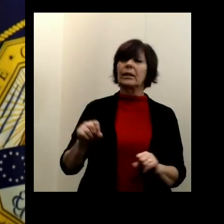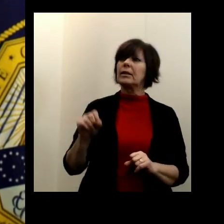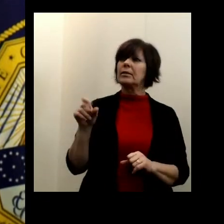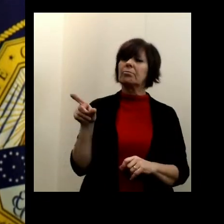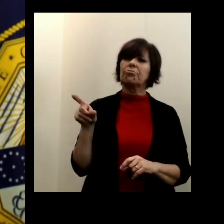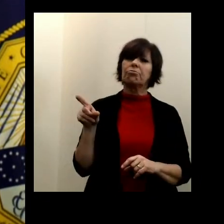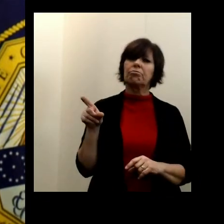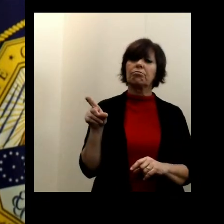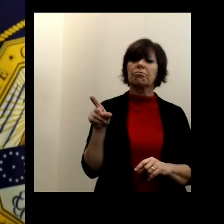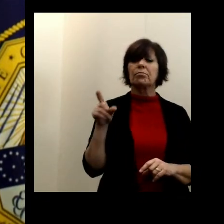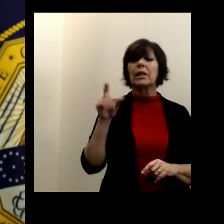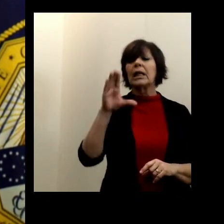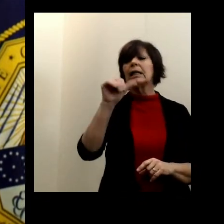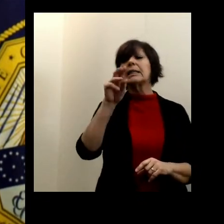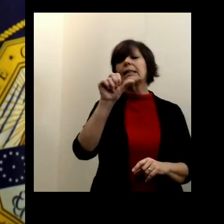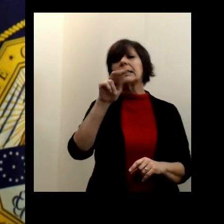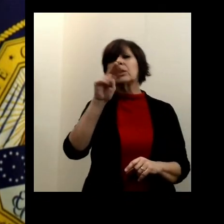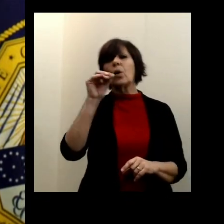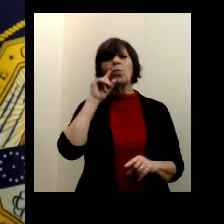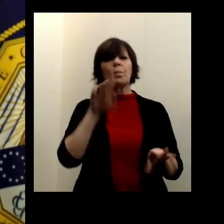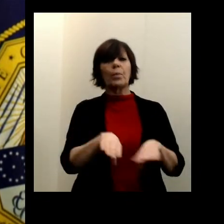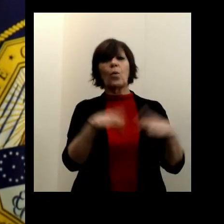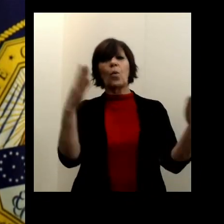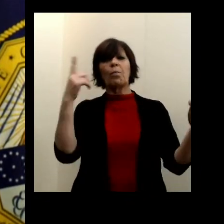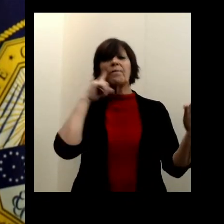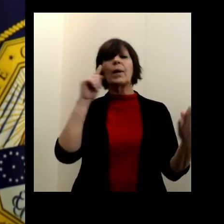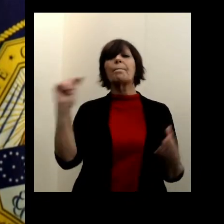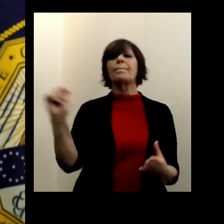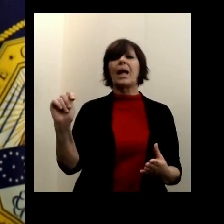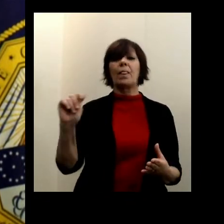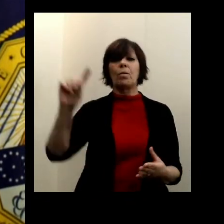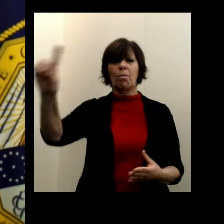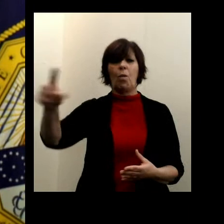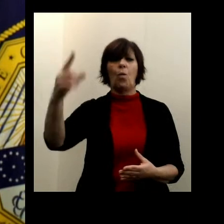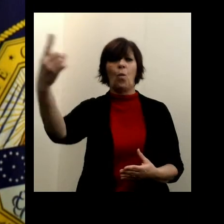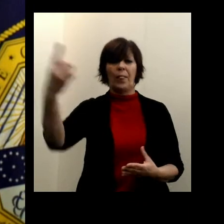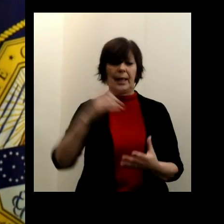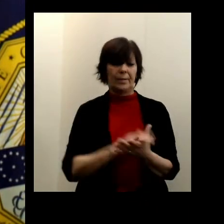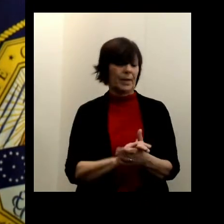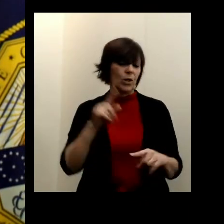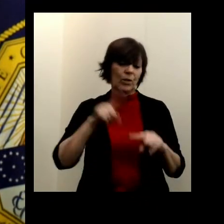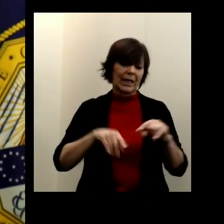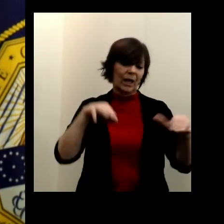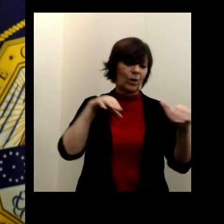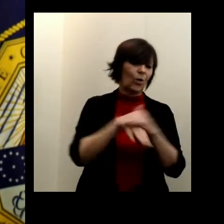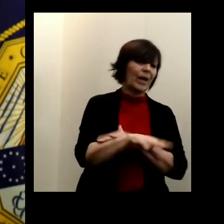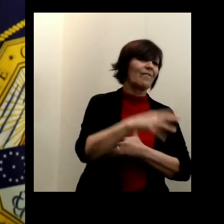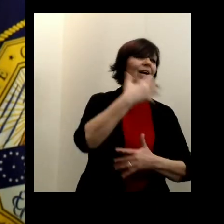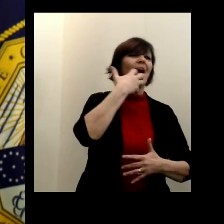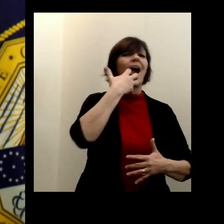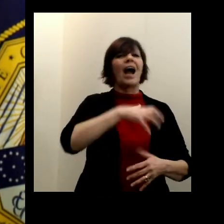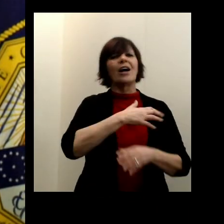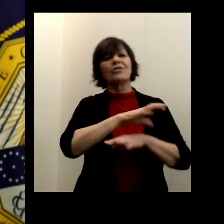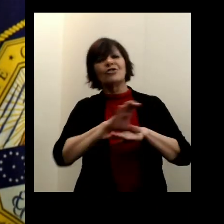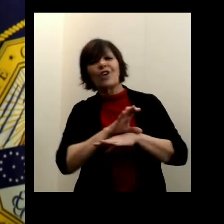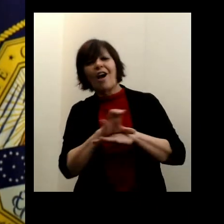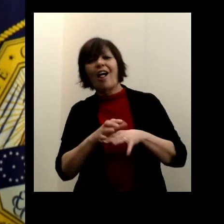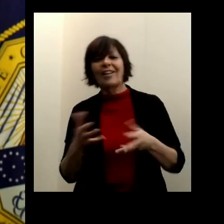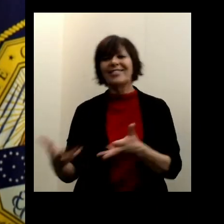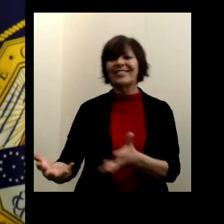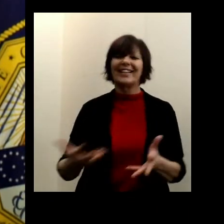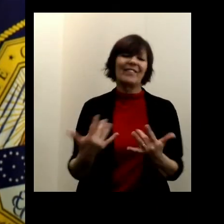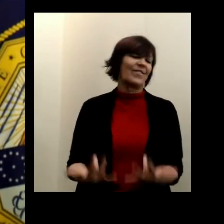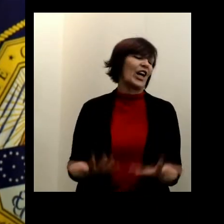Park. The casinos will be open for bathroom use only. You cannot go in, have hot cocoa, sit around the